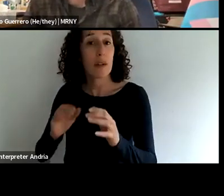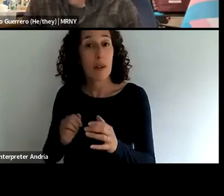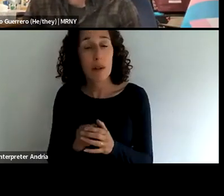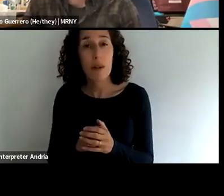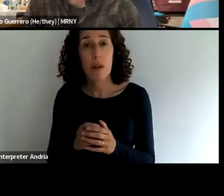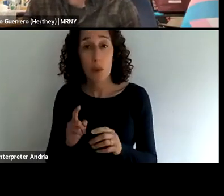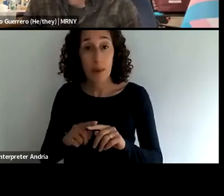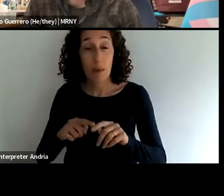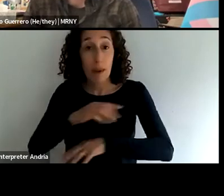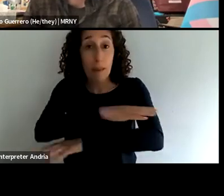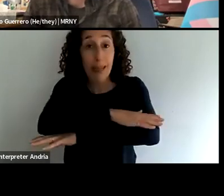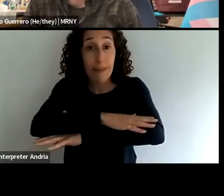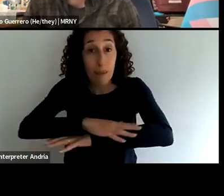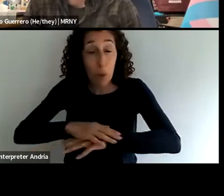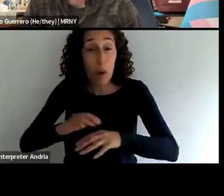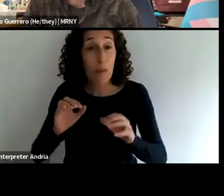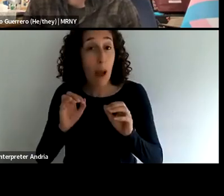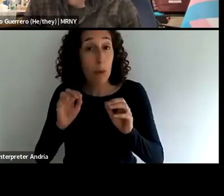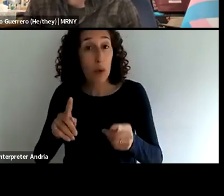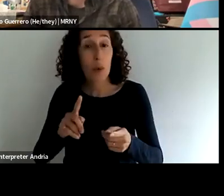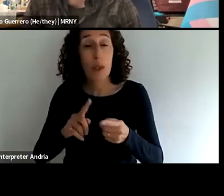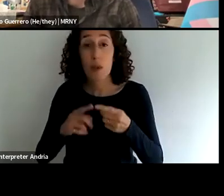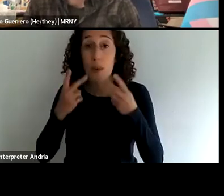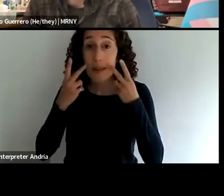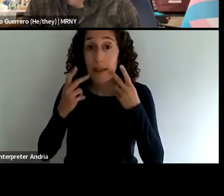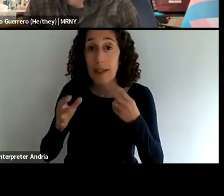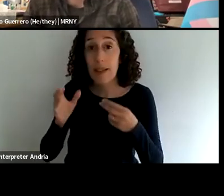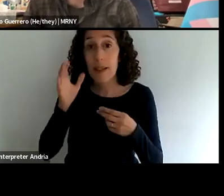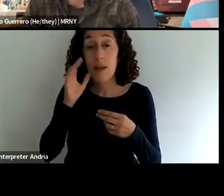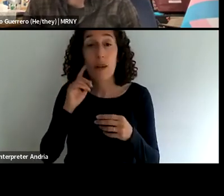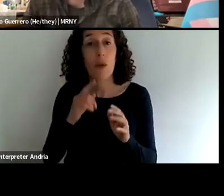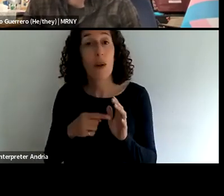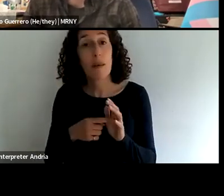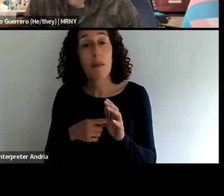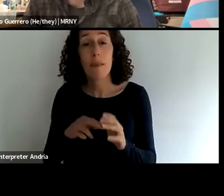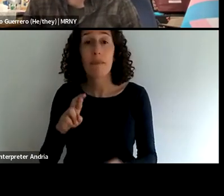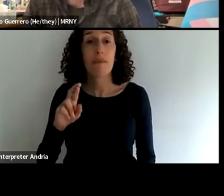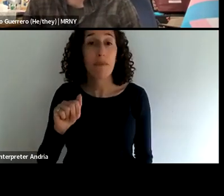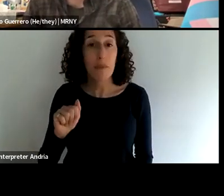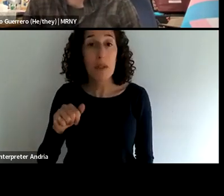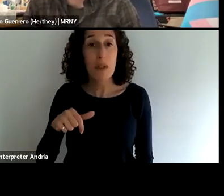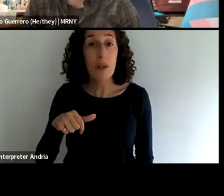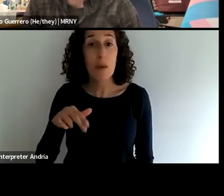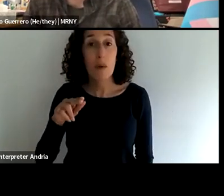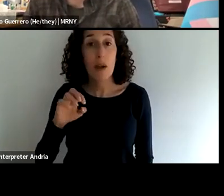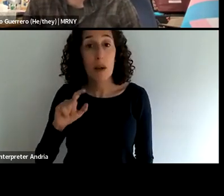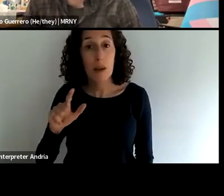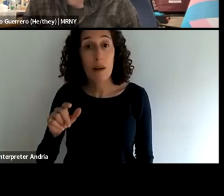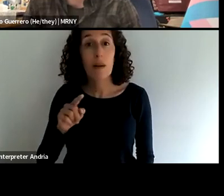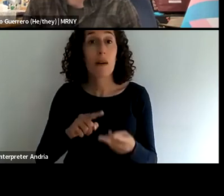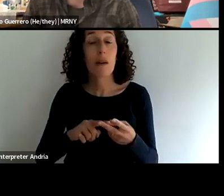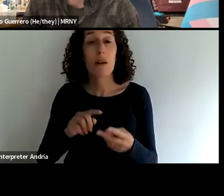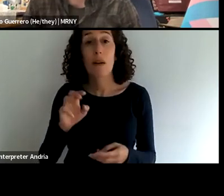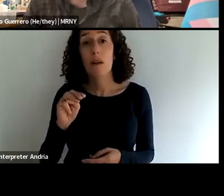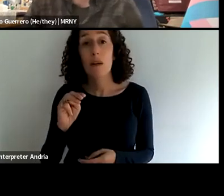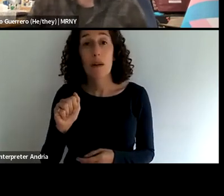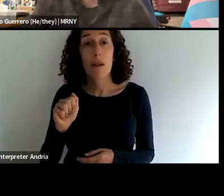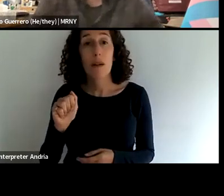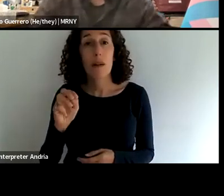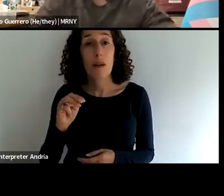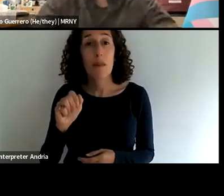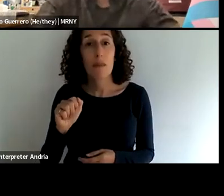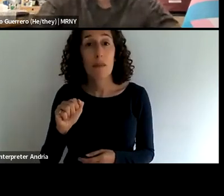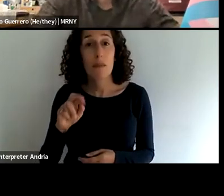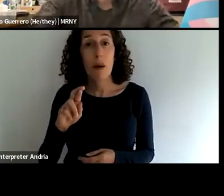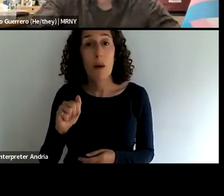people like Raquel Willis, who just does amazing work and shares it with the world. Amara Jones, I think